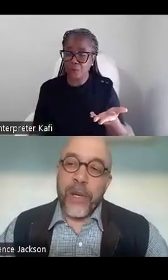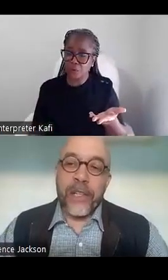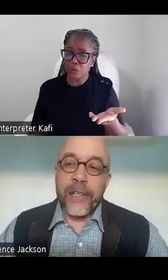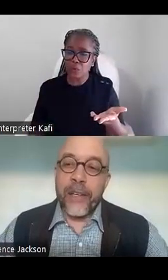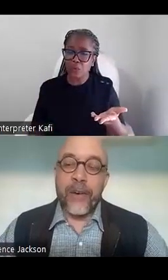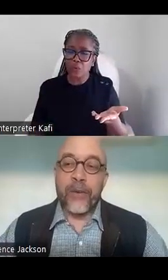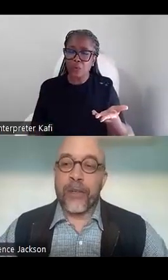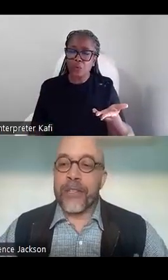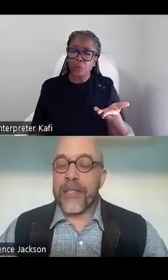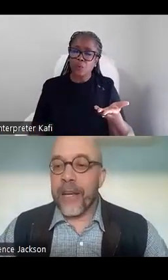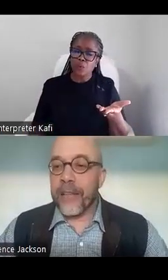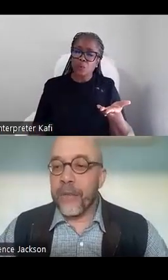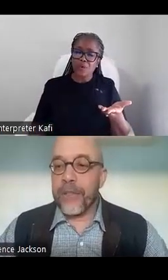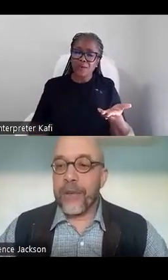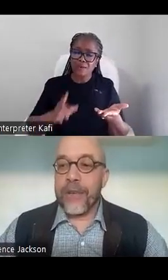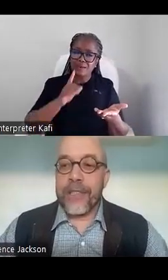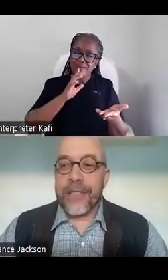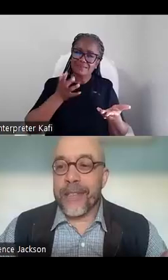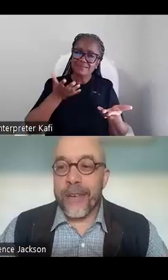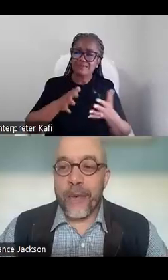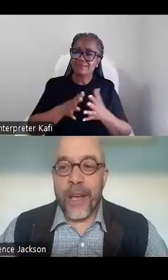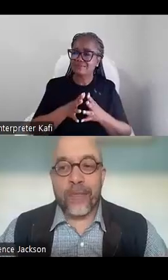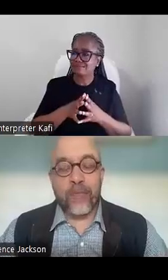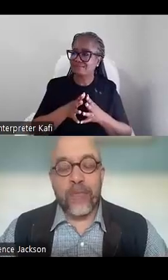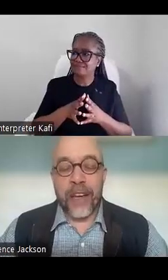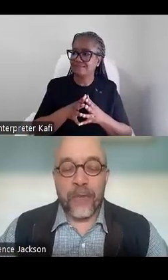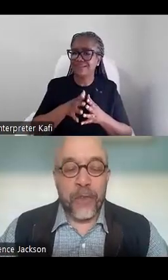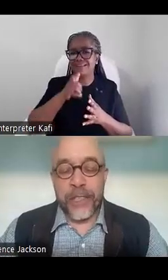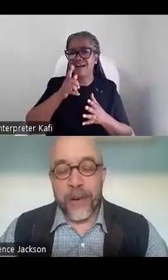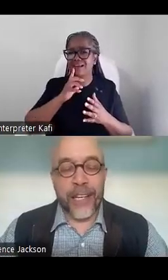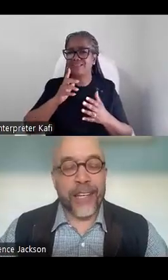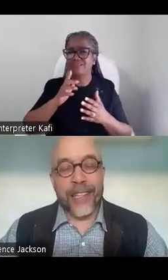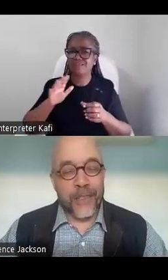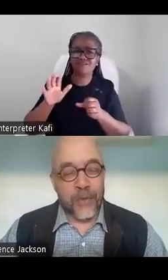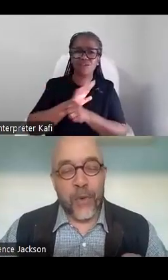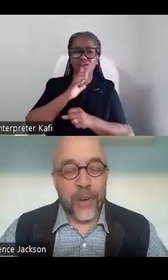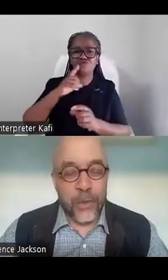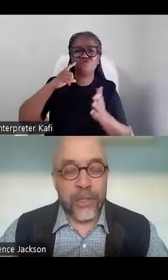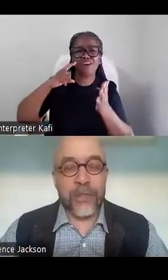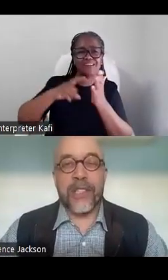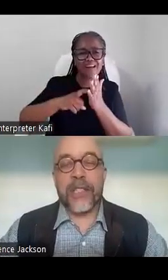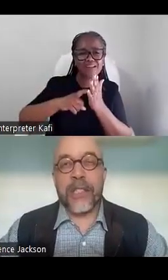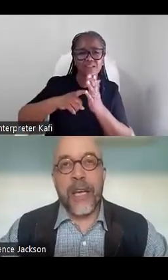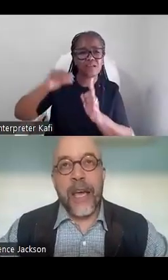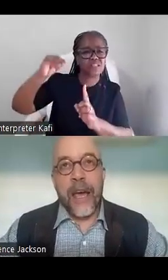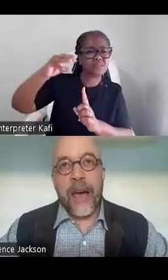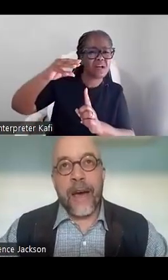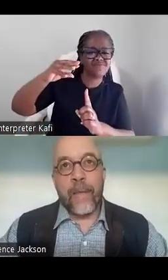it's weakly known, or it's diluted, or it's not fully recognized for a host of